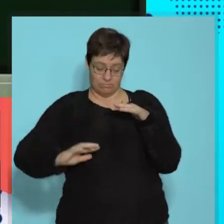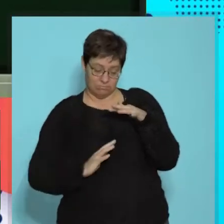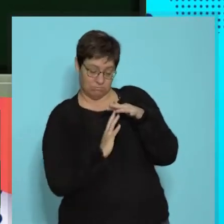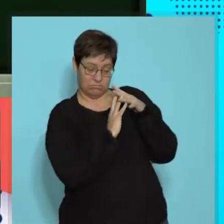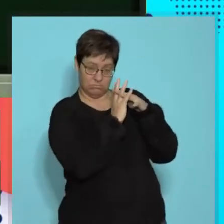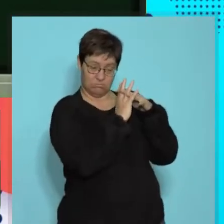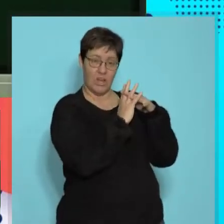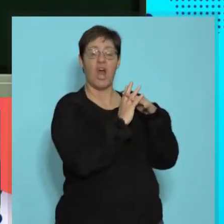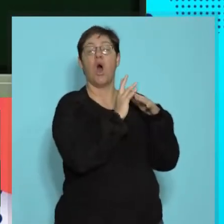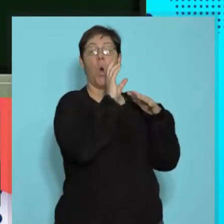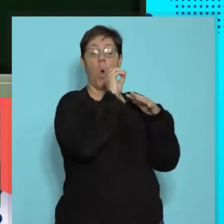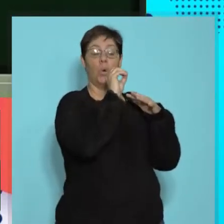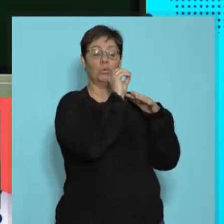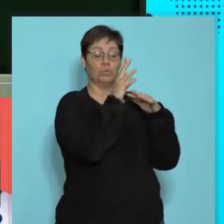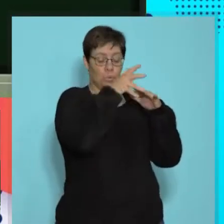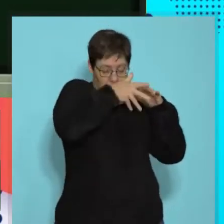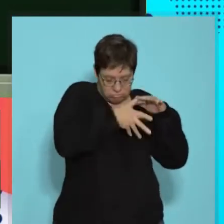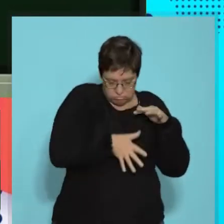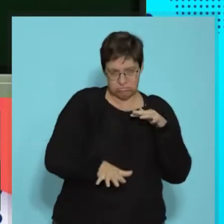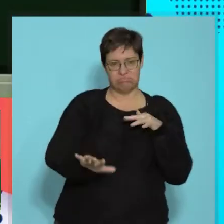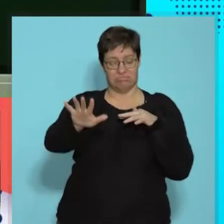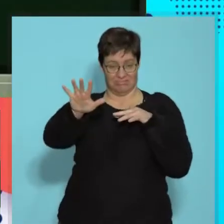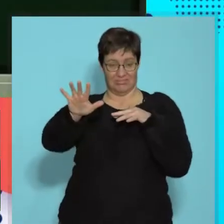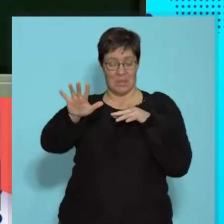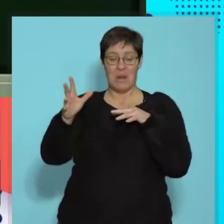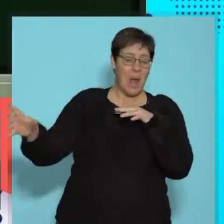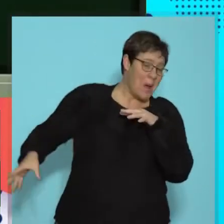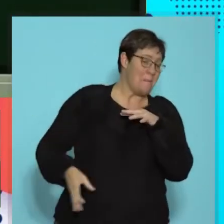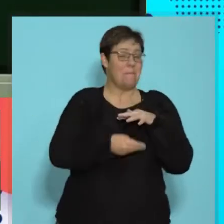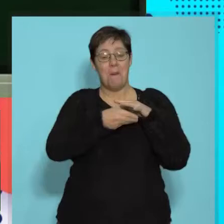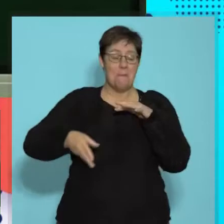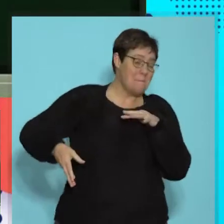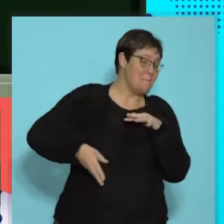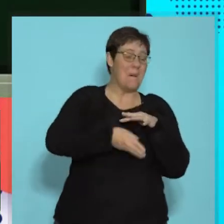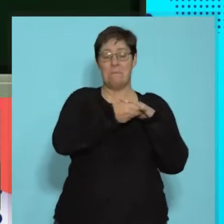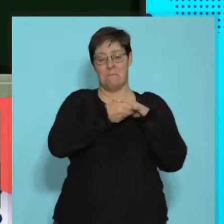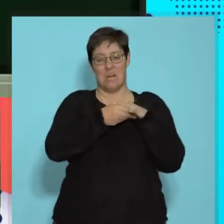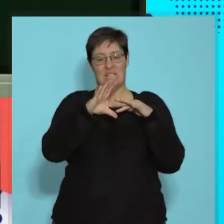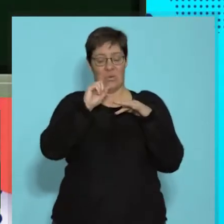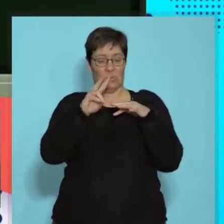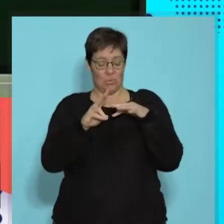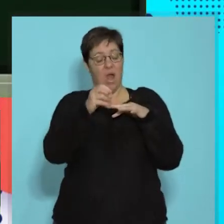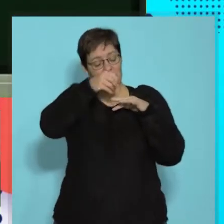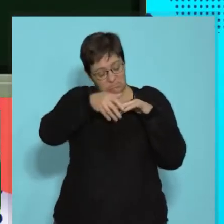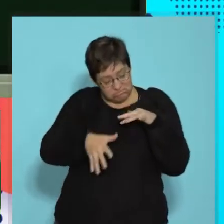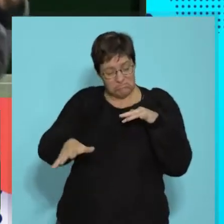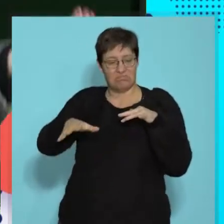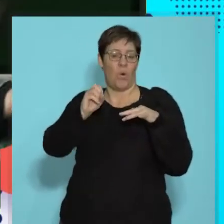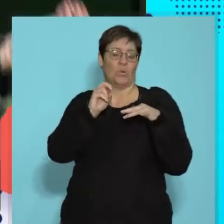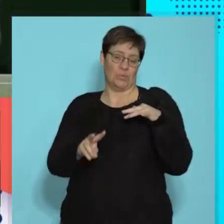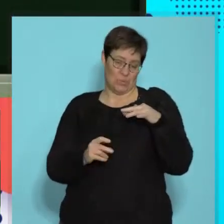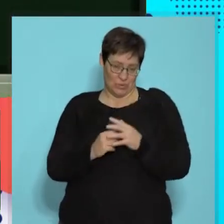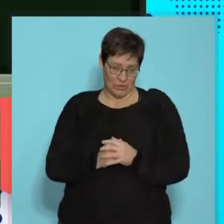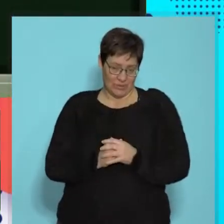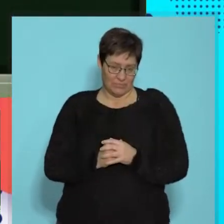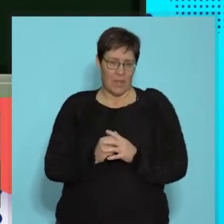to us, because they take in a lot more carbon dioxide and they release oxygen. So it might be a different